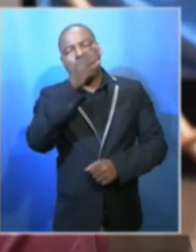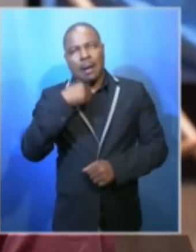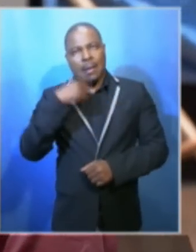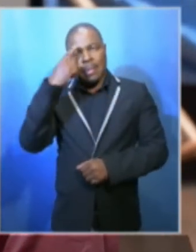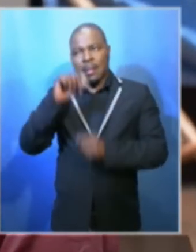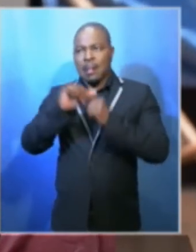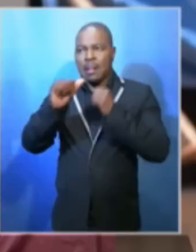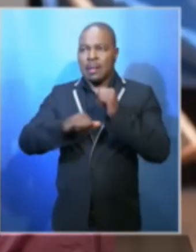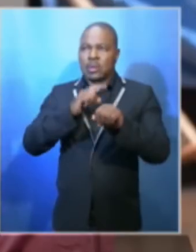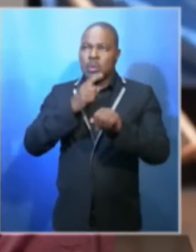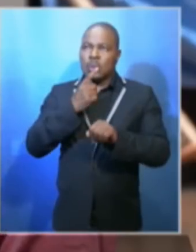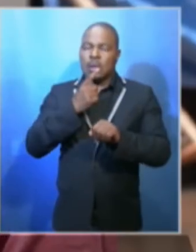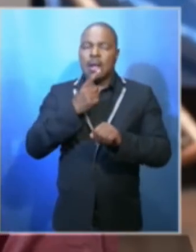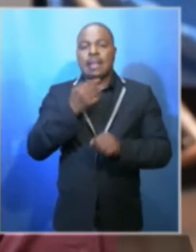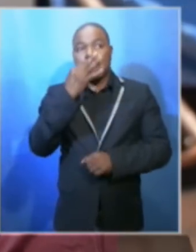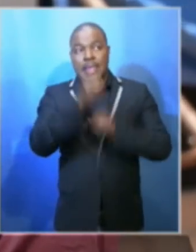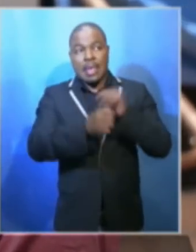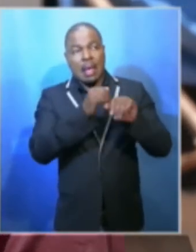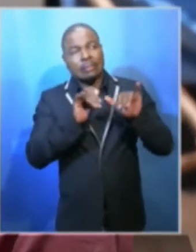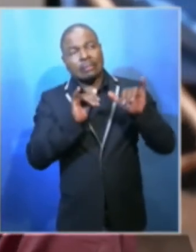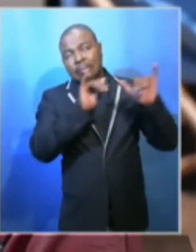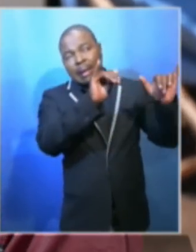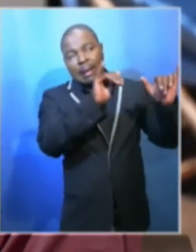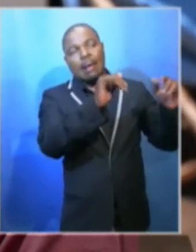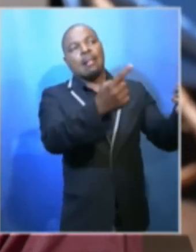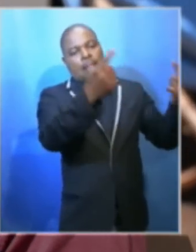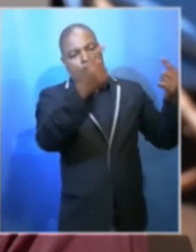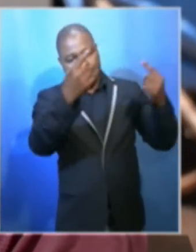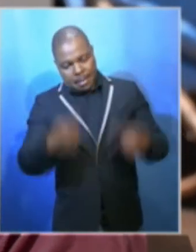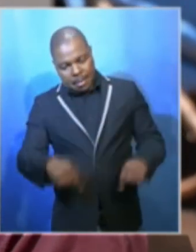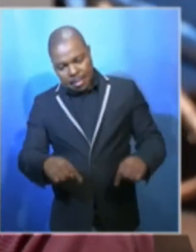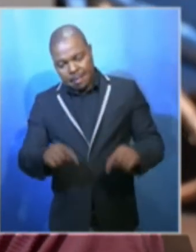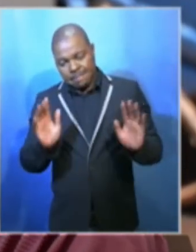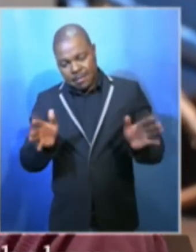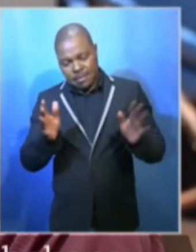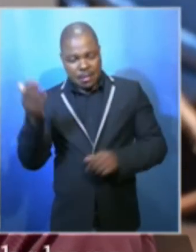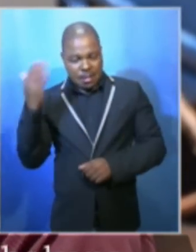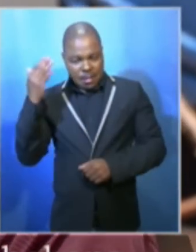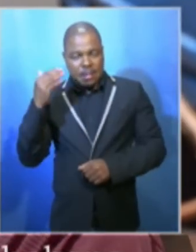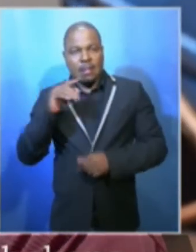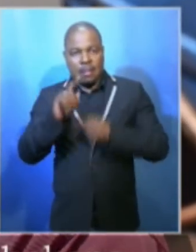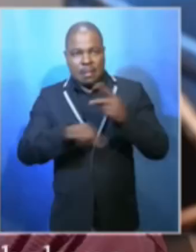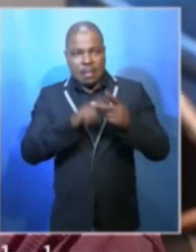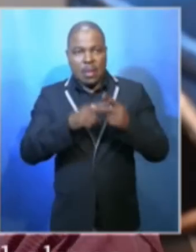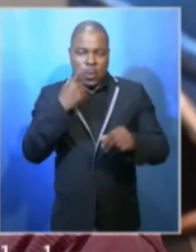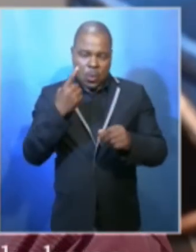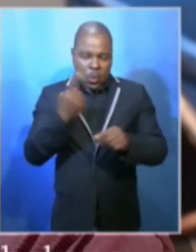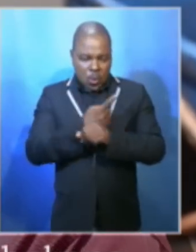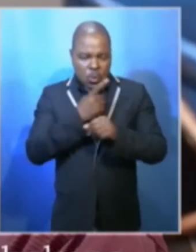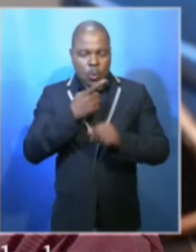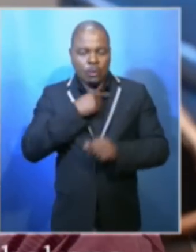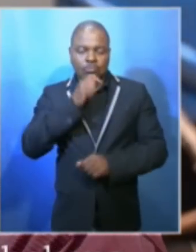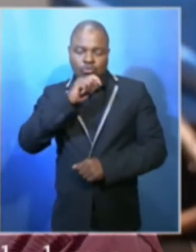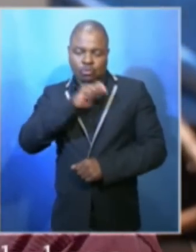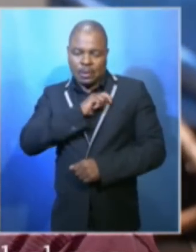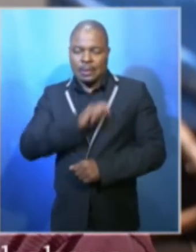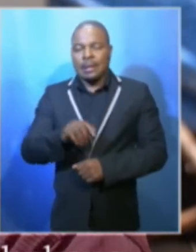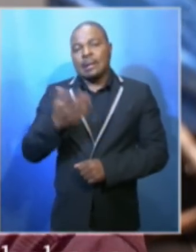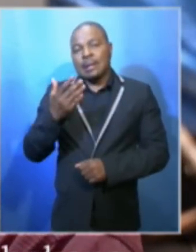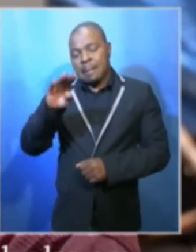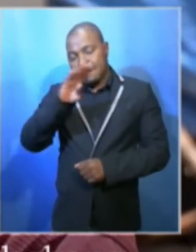years back, and then came back very successfully. So normally we had trust within the SANDF that all those people who have been going for